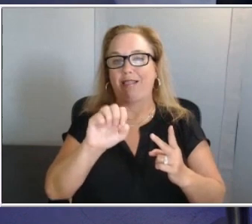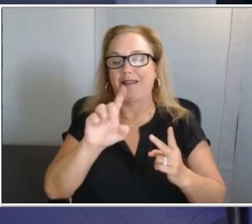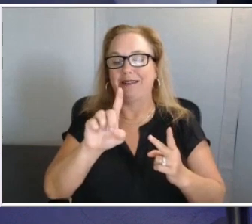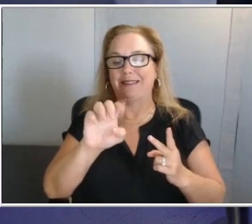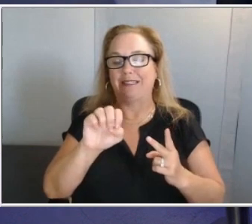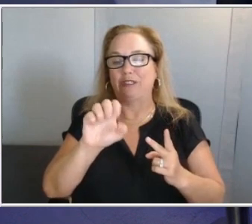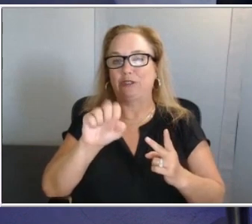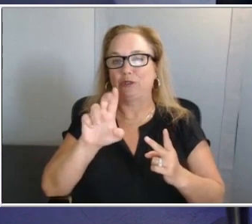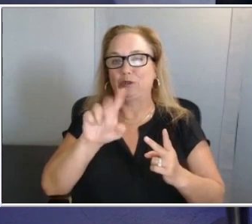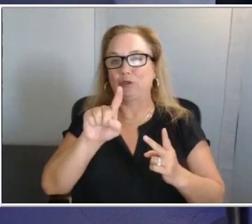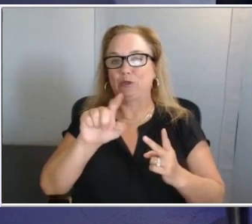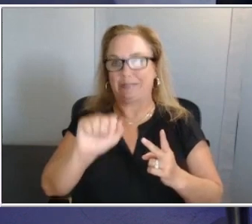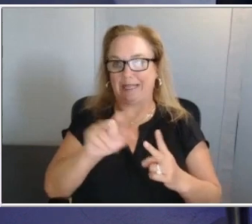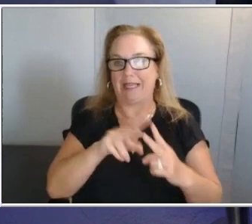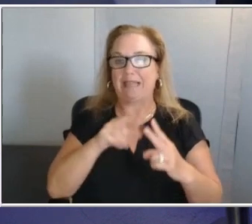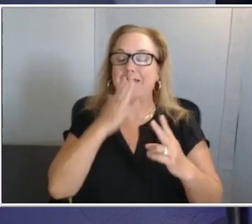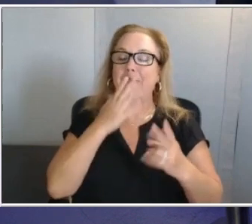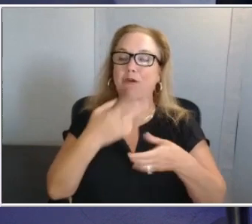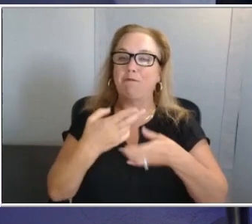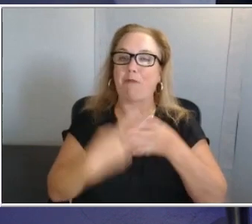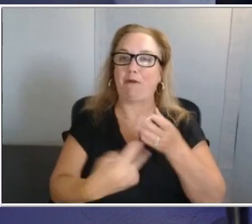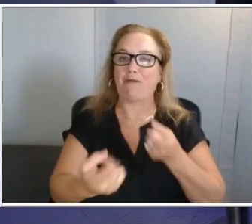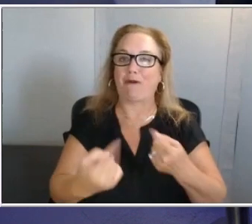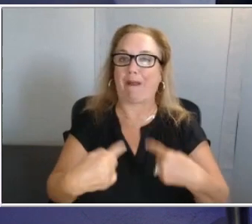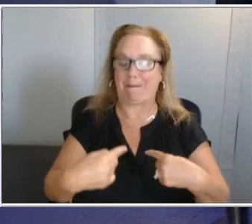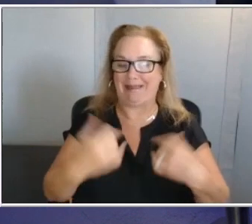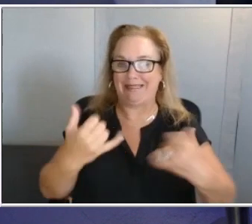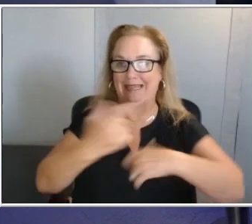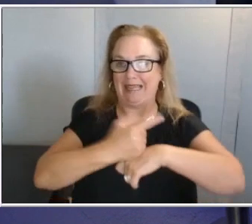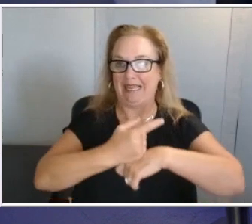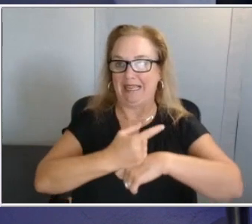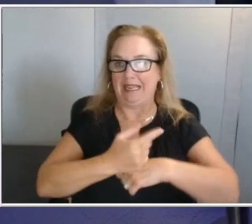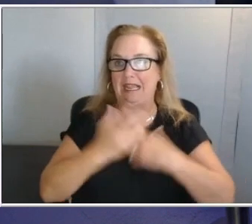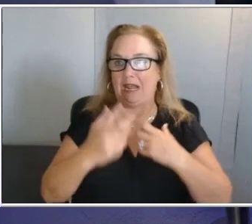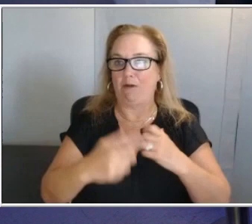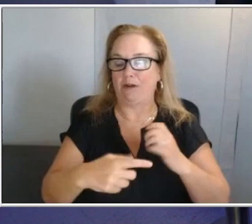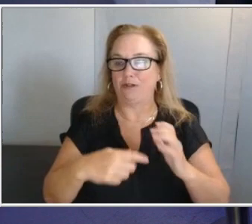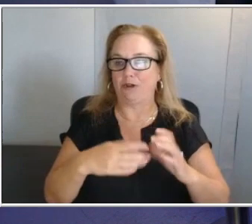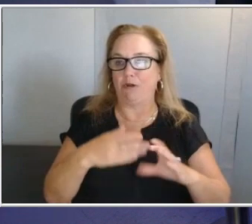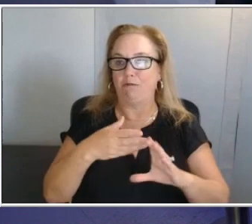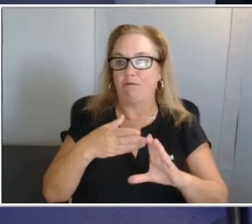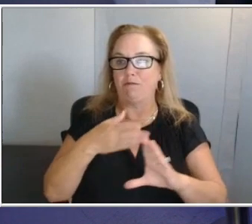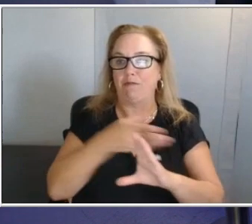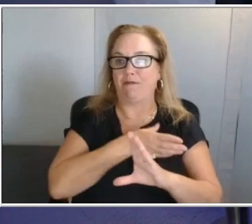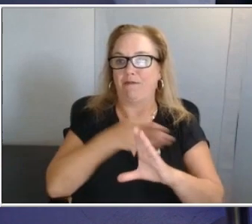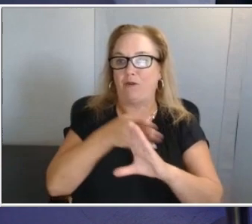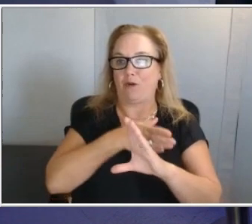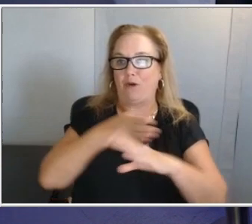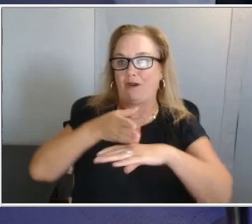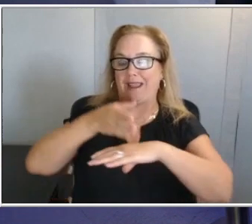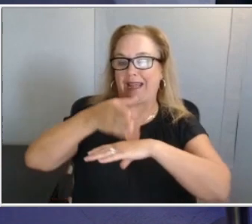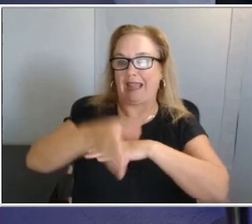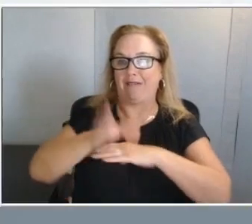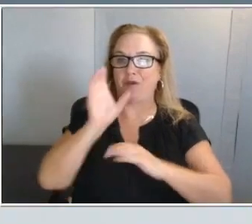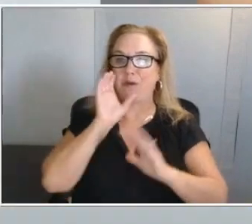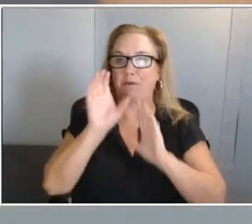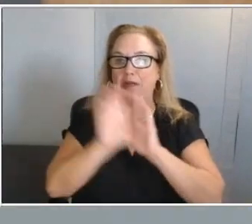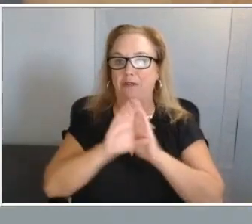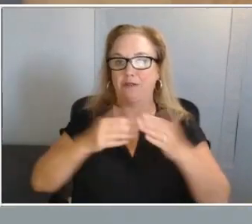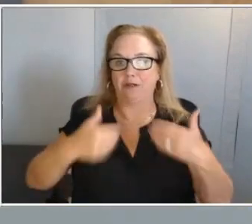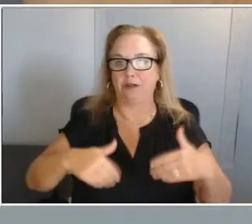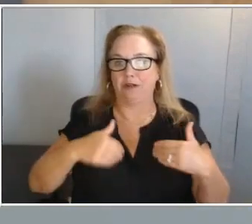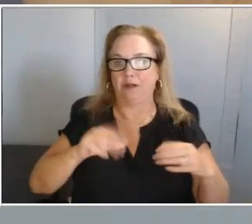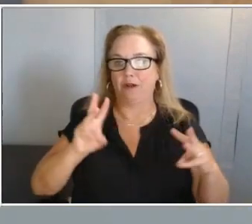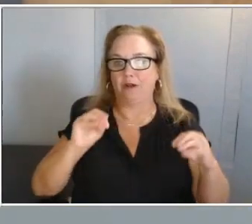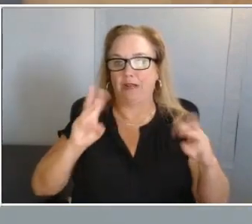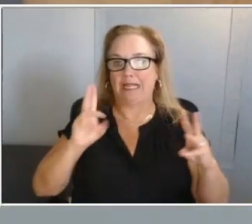here to talk about this. Before we go any further, I want to show some before and after pictures, Melody, we have of you. It is so cool